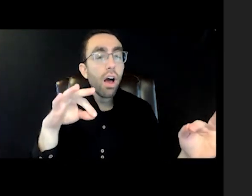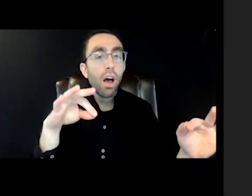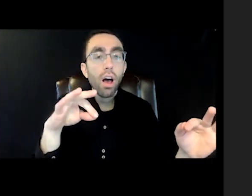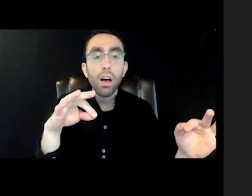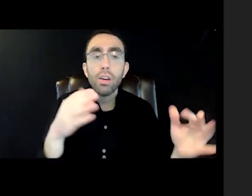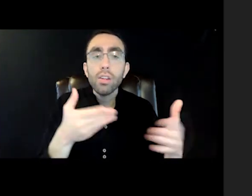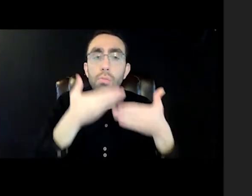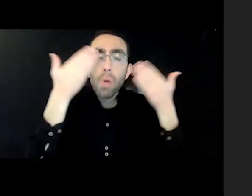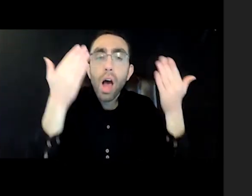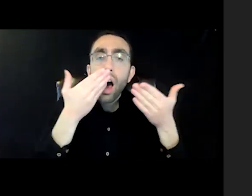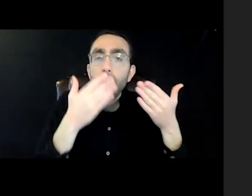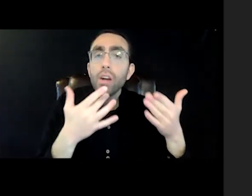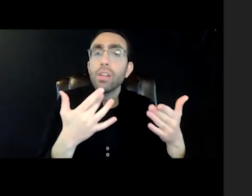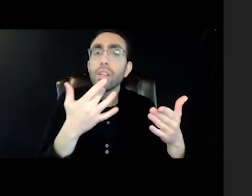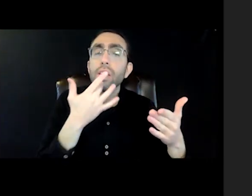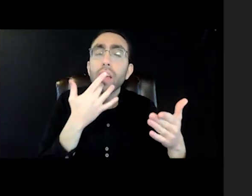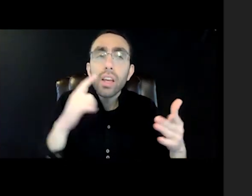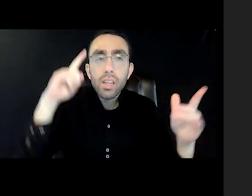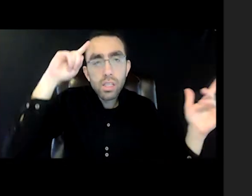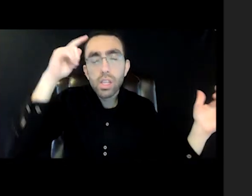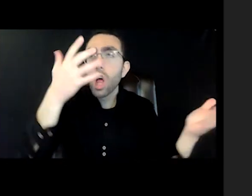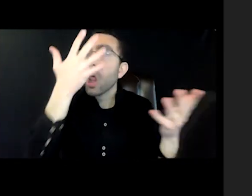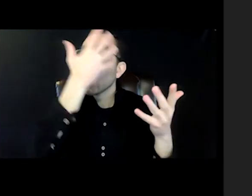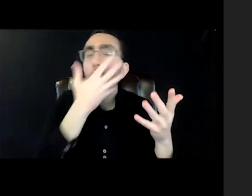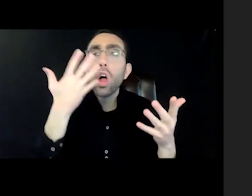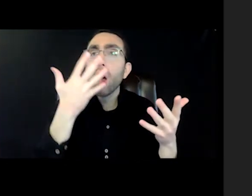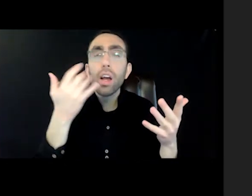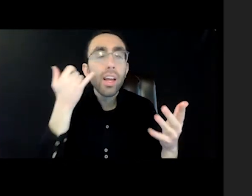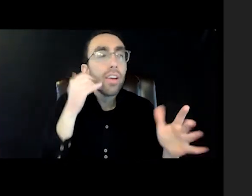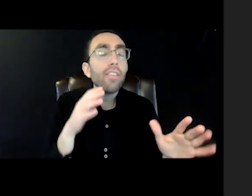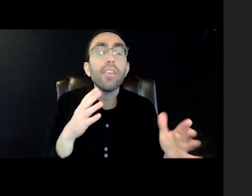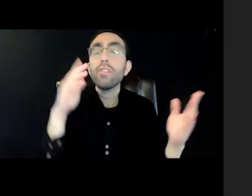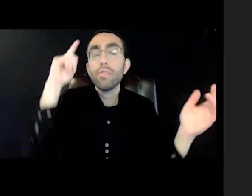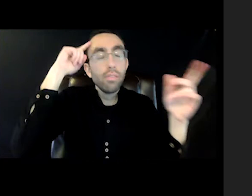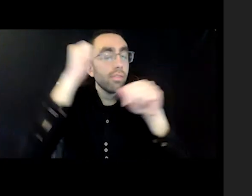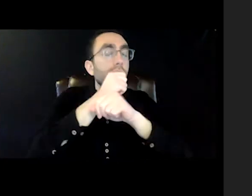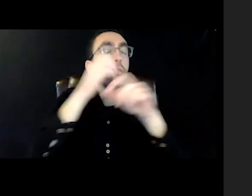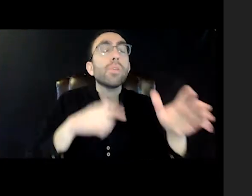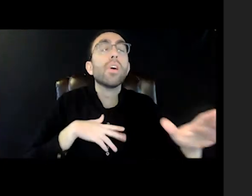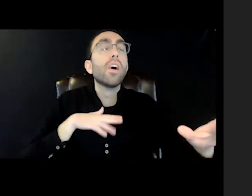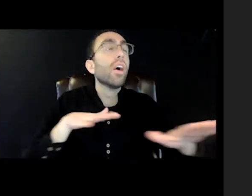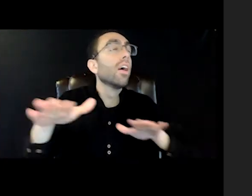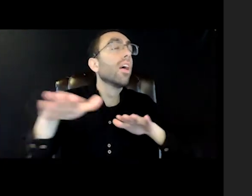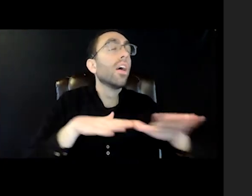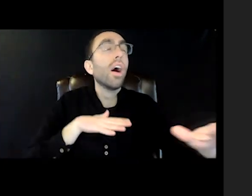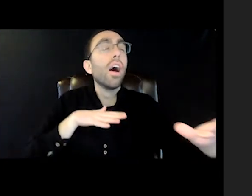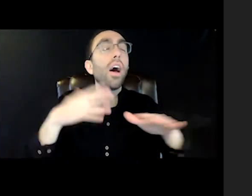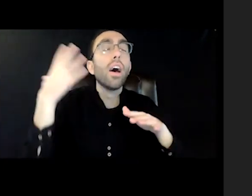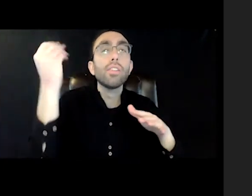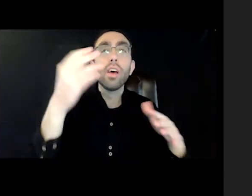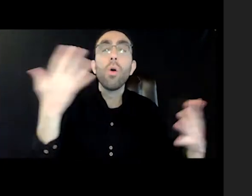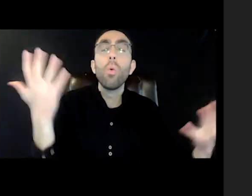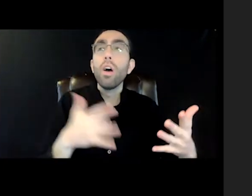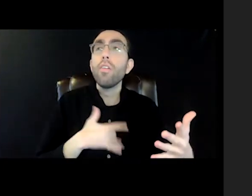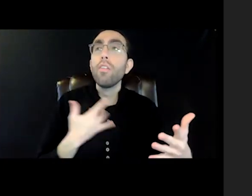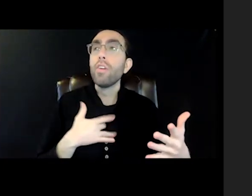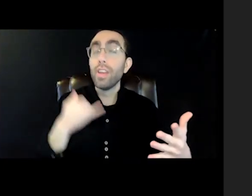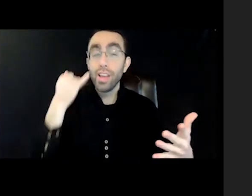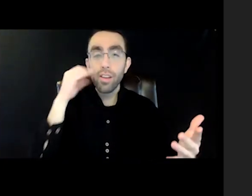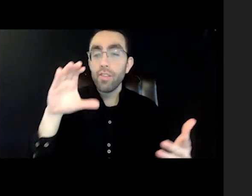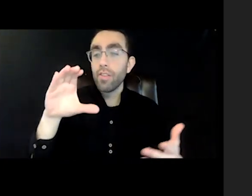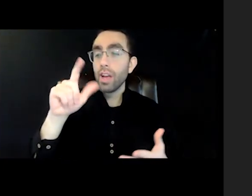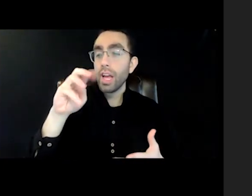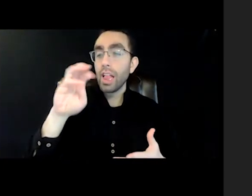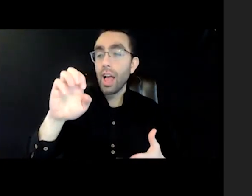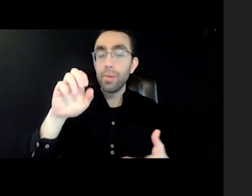what that smells like, what that tastes like, what does it look like walking around? And also